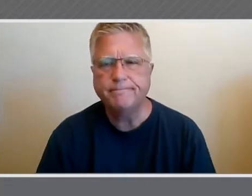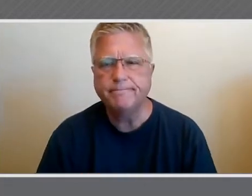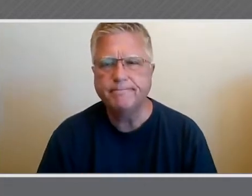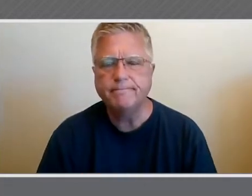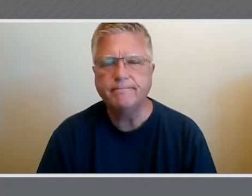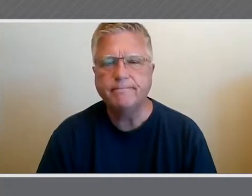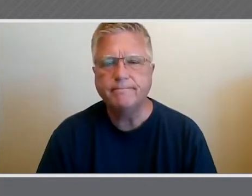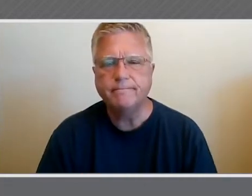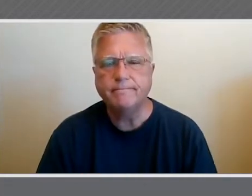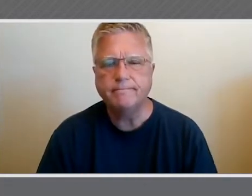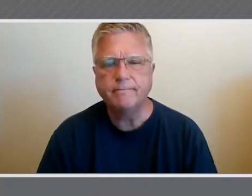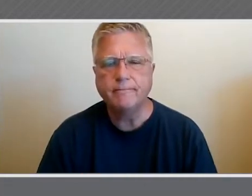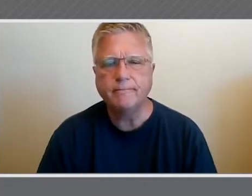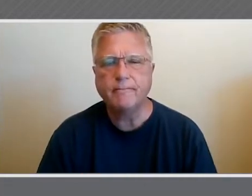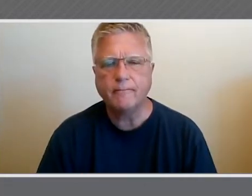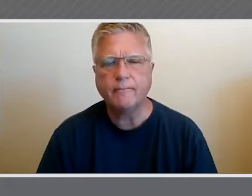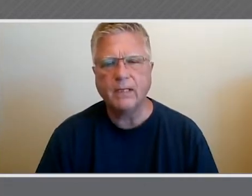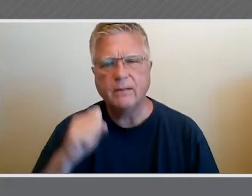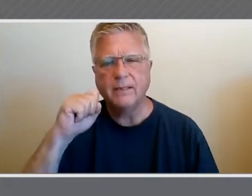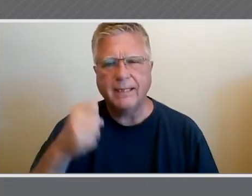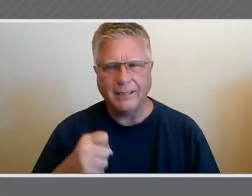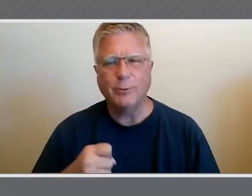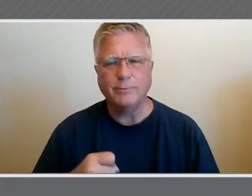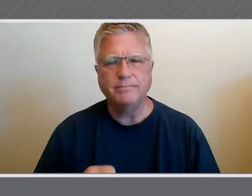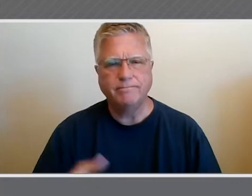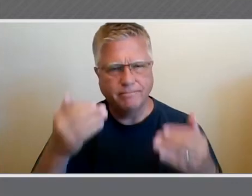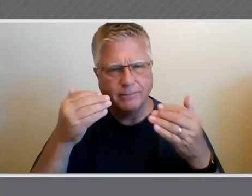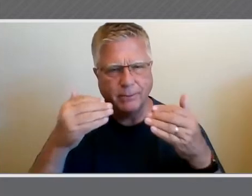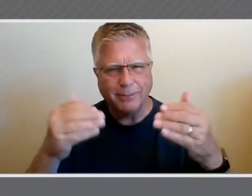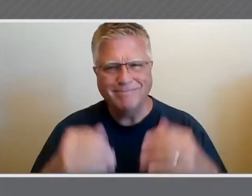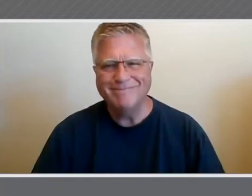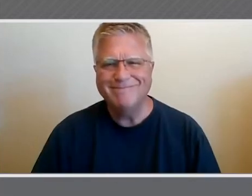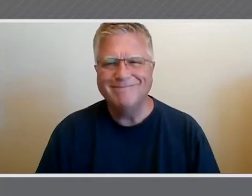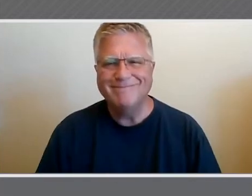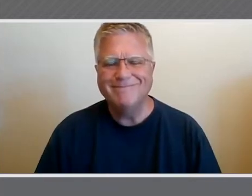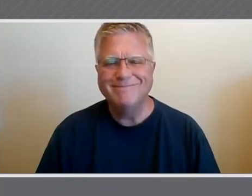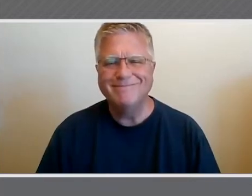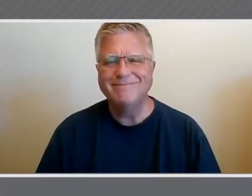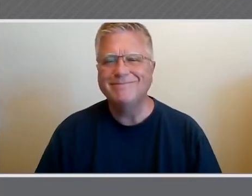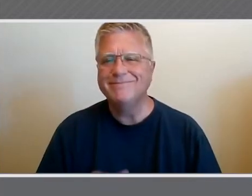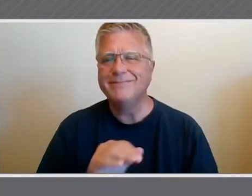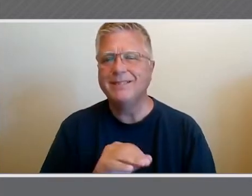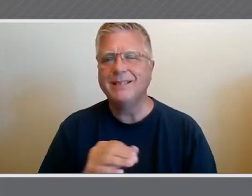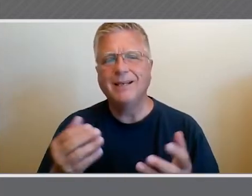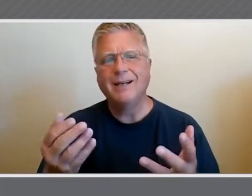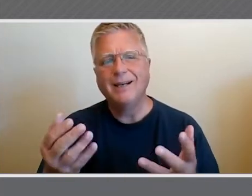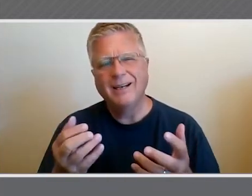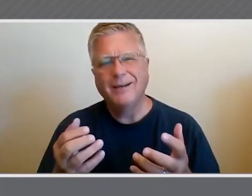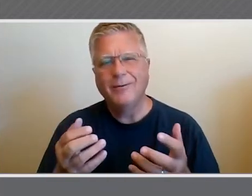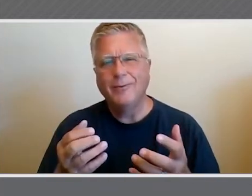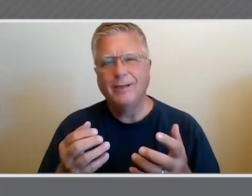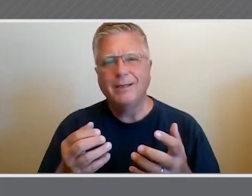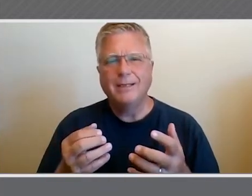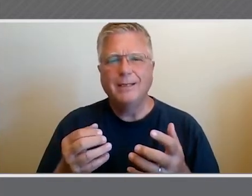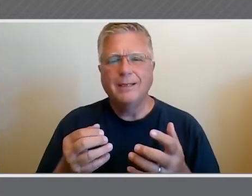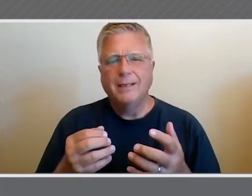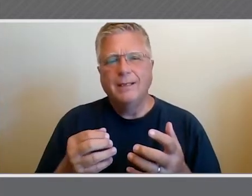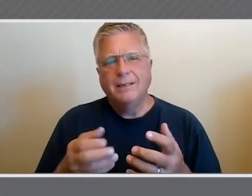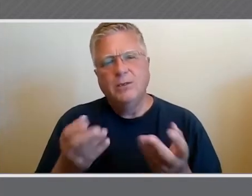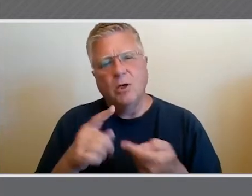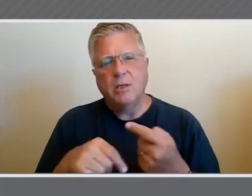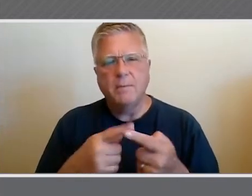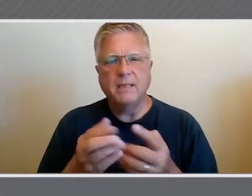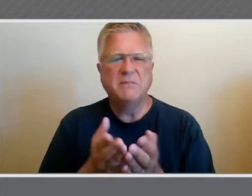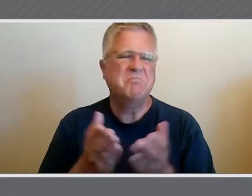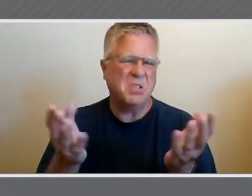minimize myself. Okay, cool. Here we go. So tonight, I want to run through some general information on the